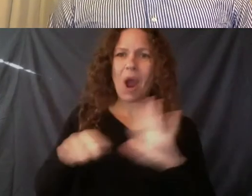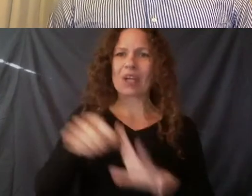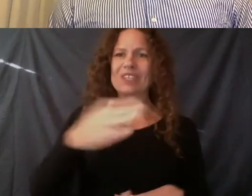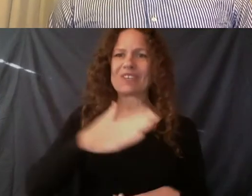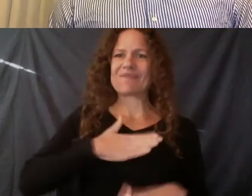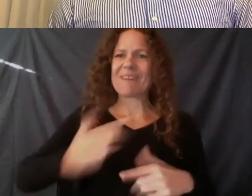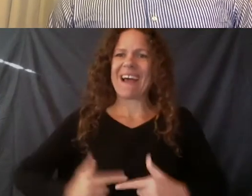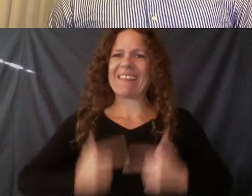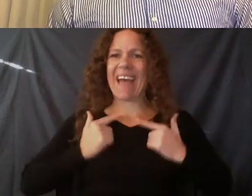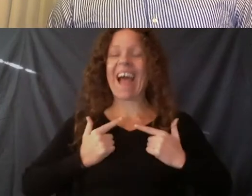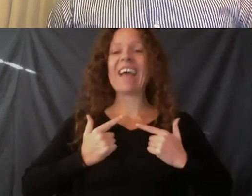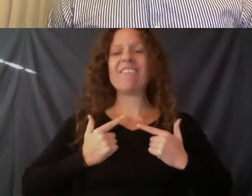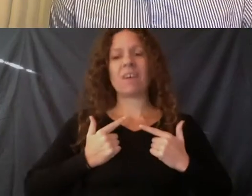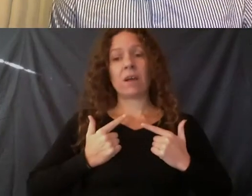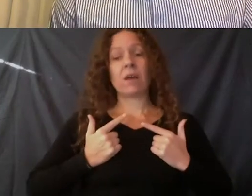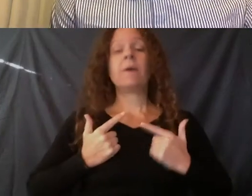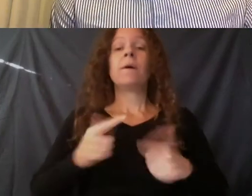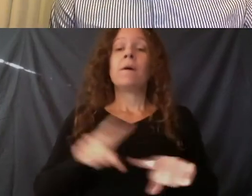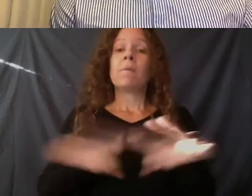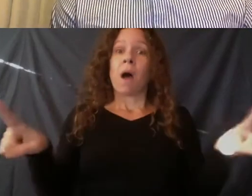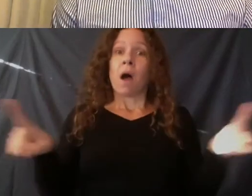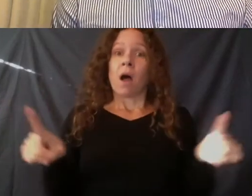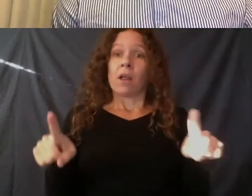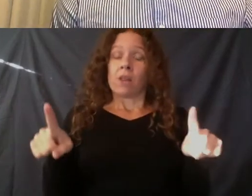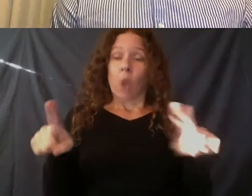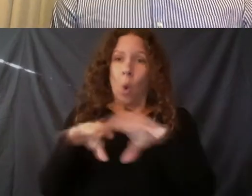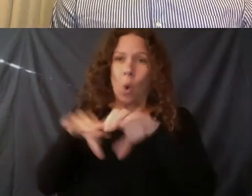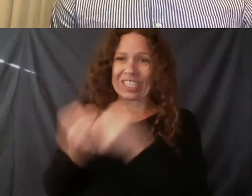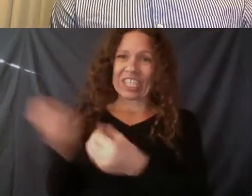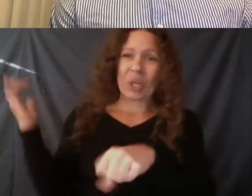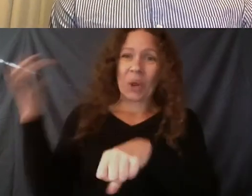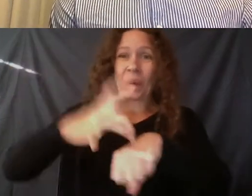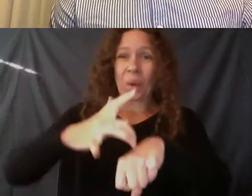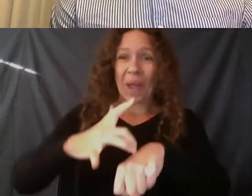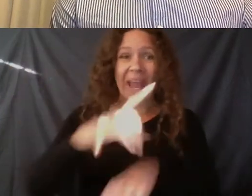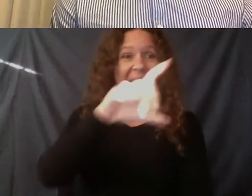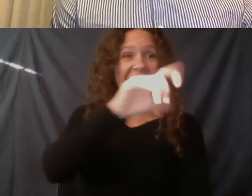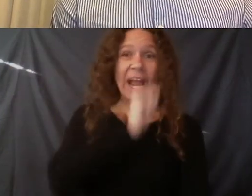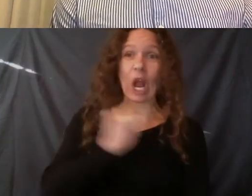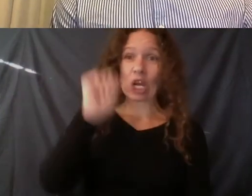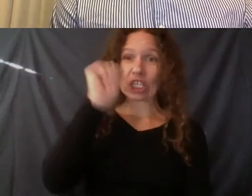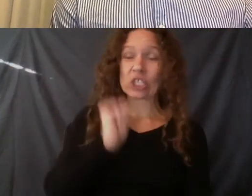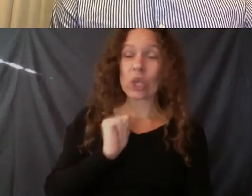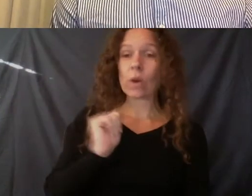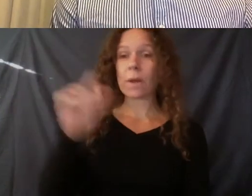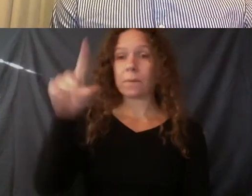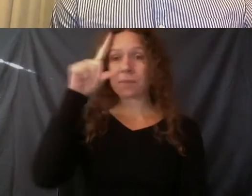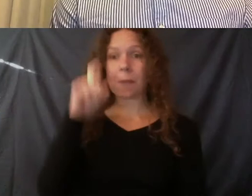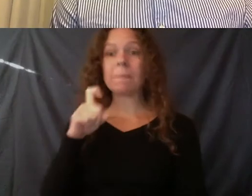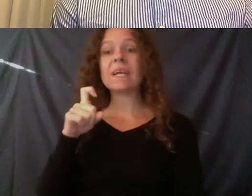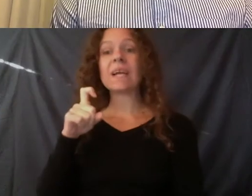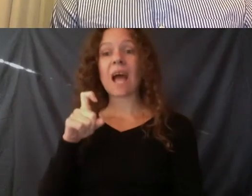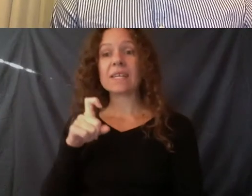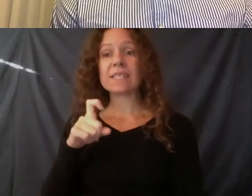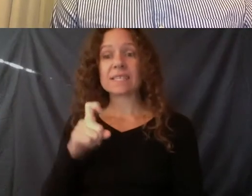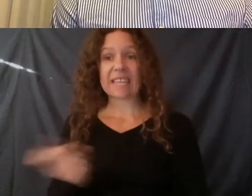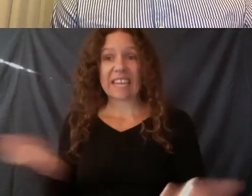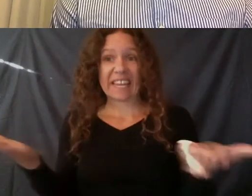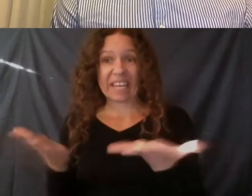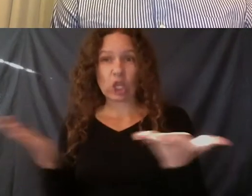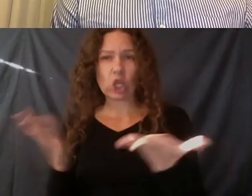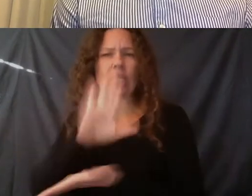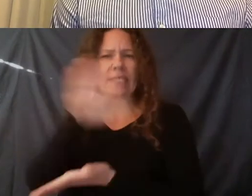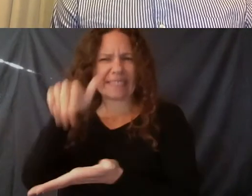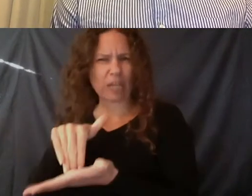name of the organization, went to Arizona because Unite Here, working with Central Arizonans for